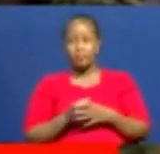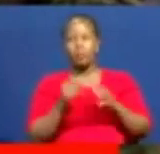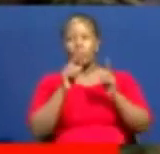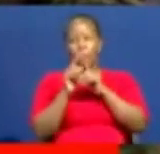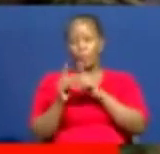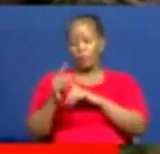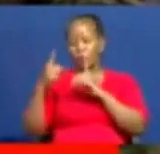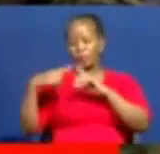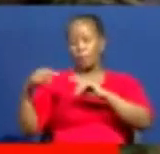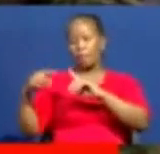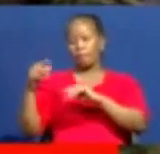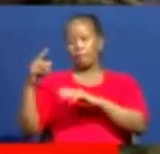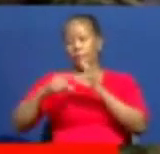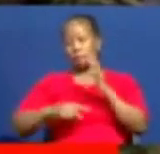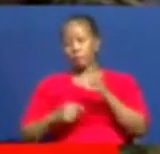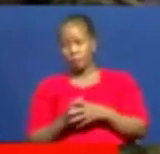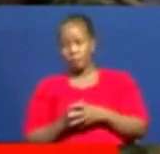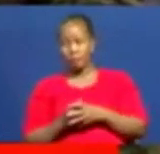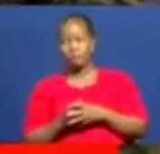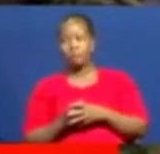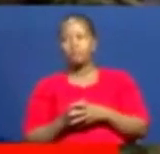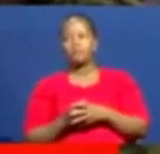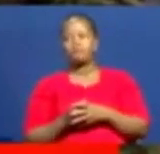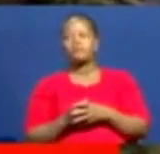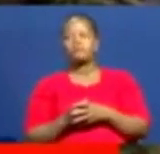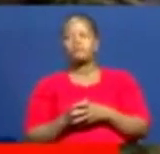say that